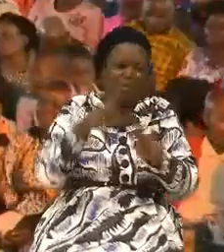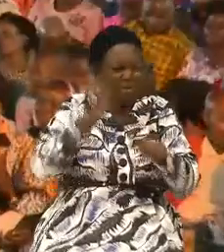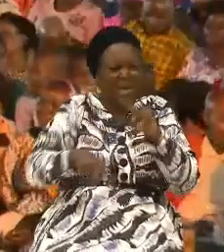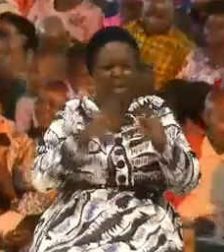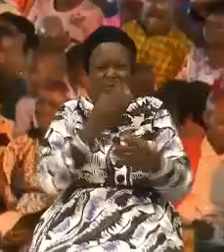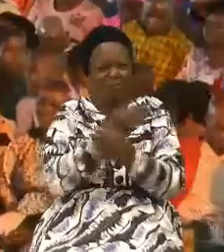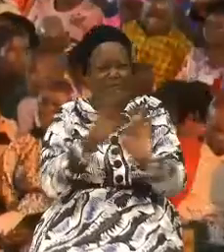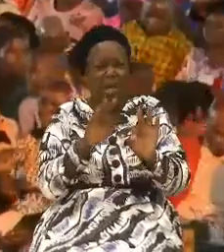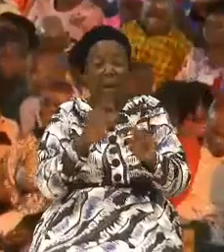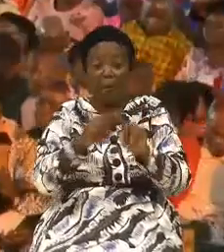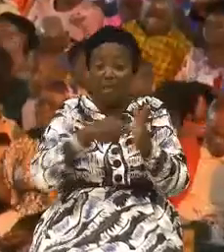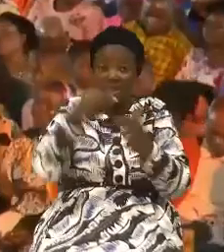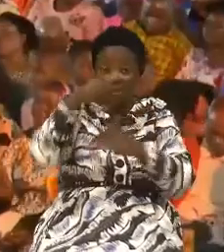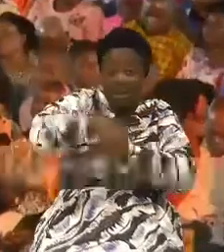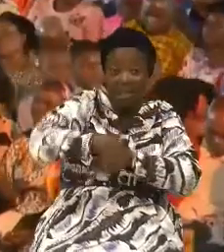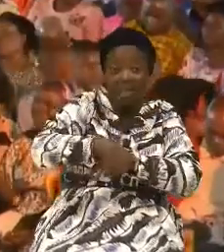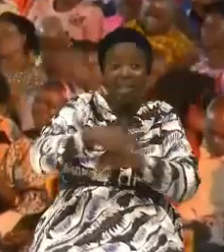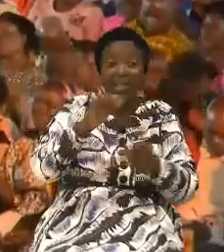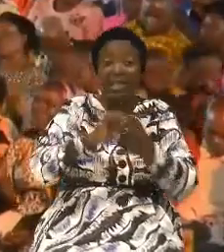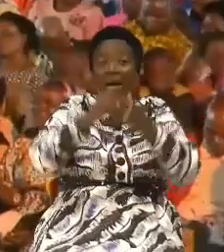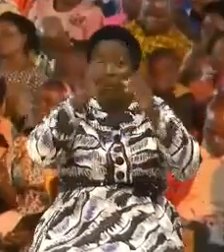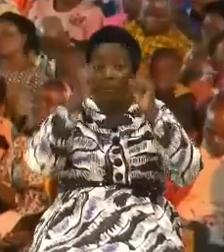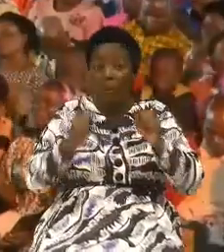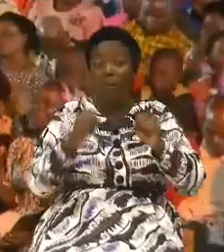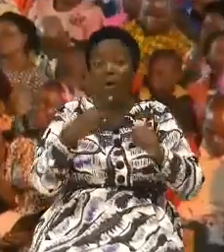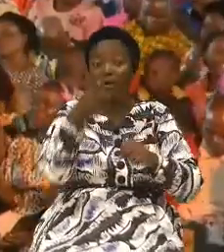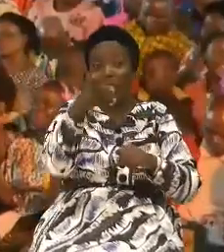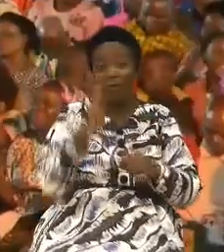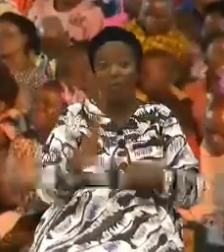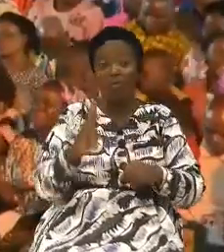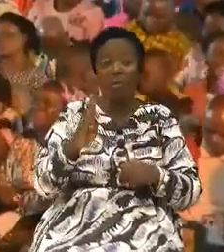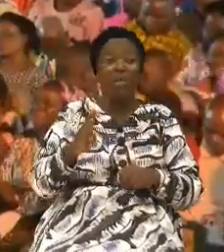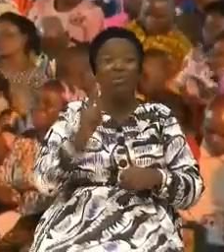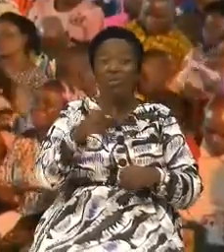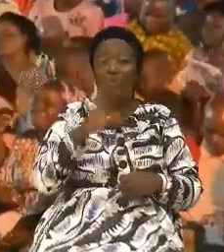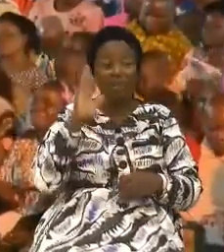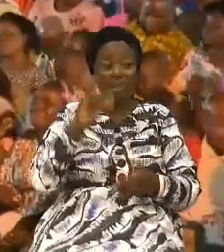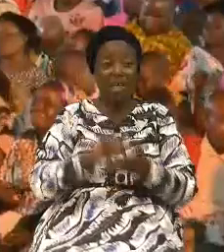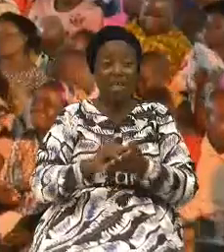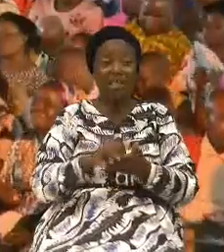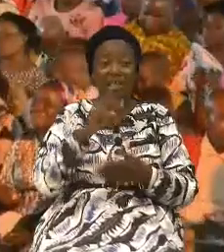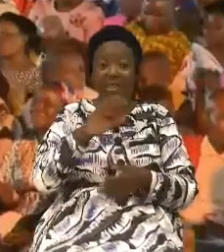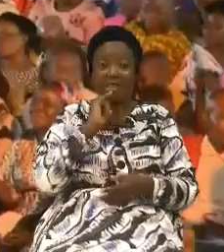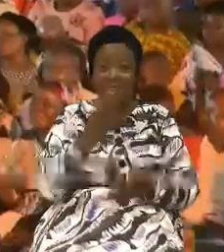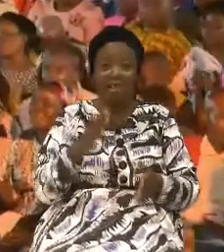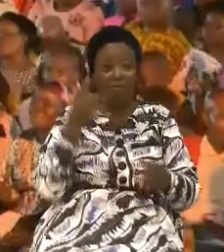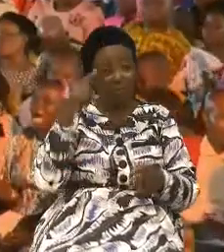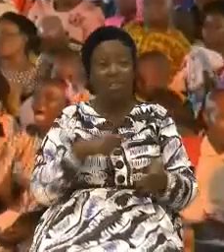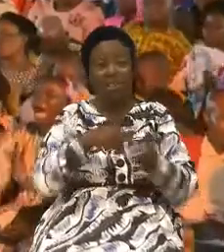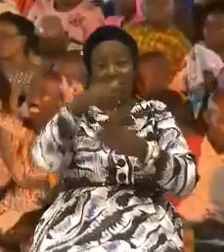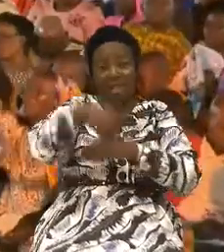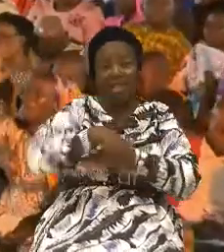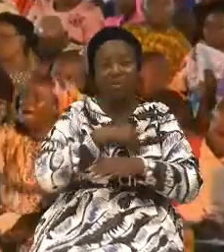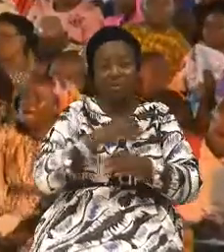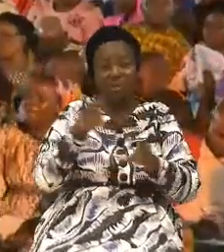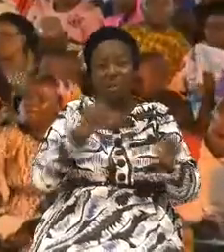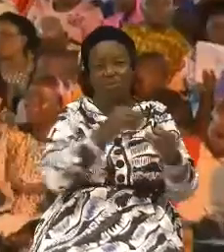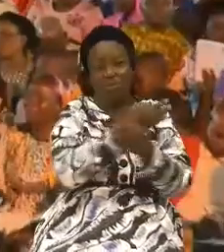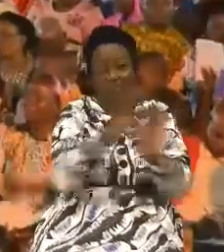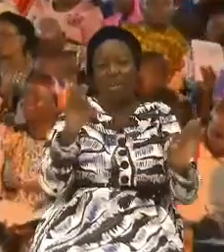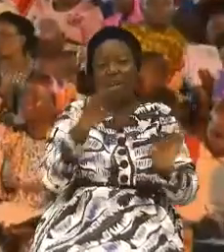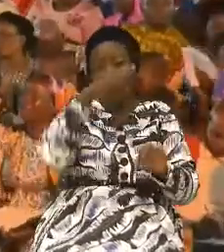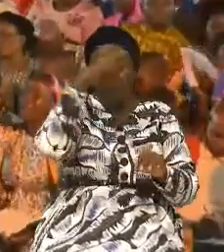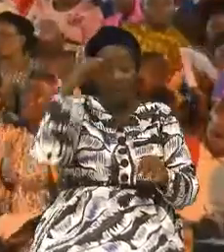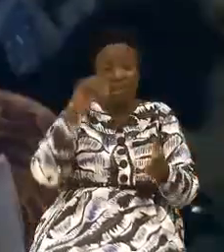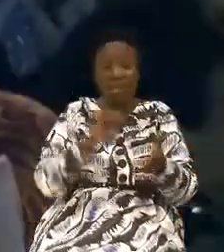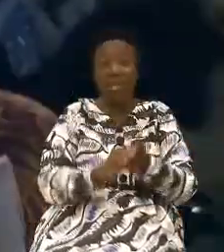in the light. You could not because you were tied down. Emancipation has now come. Deliverance